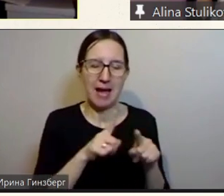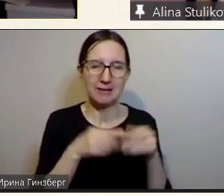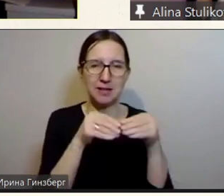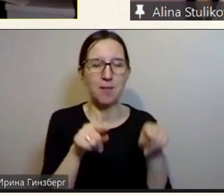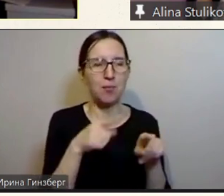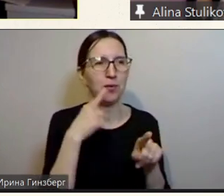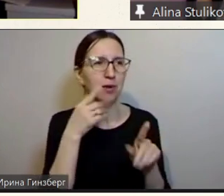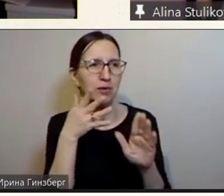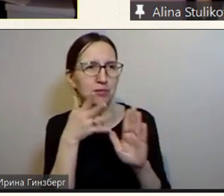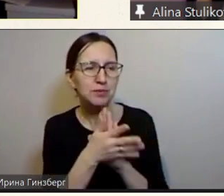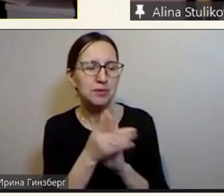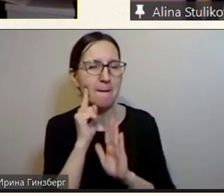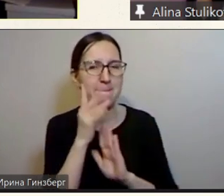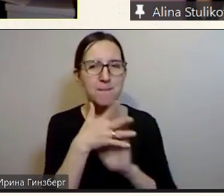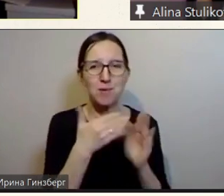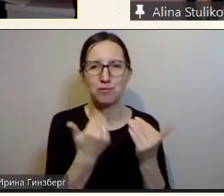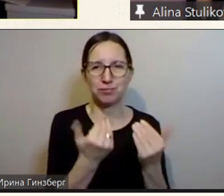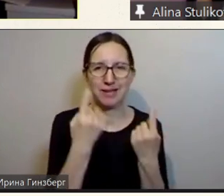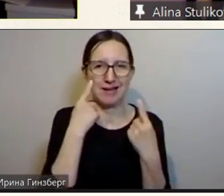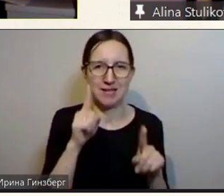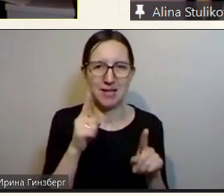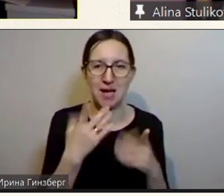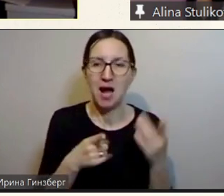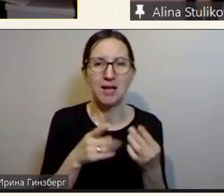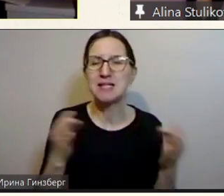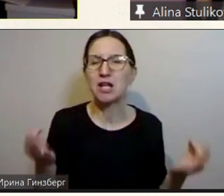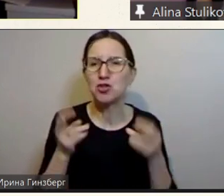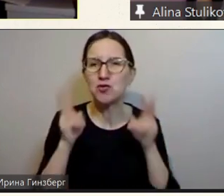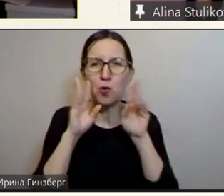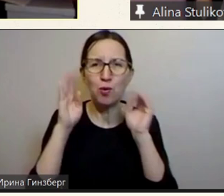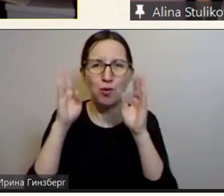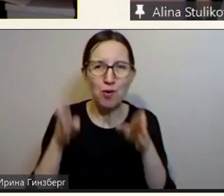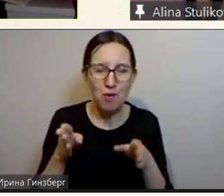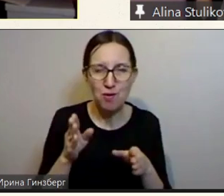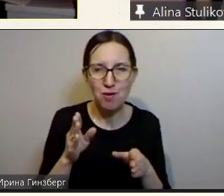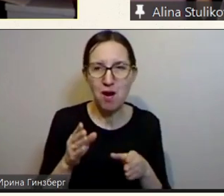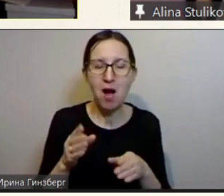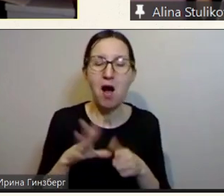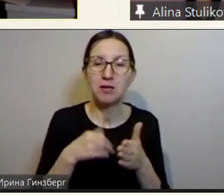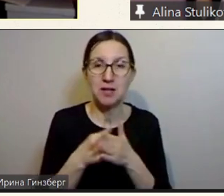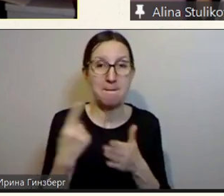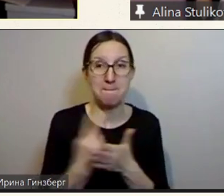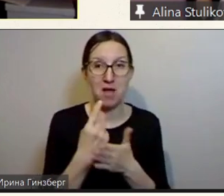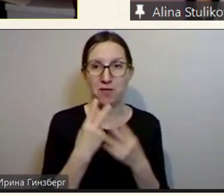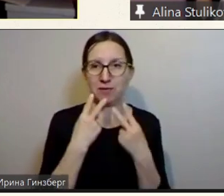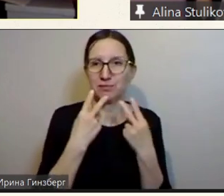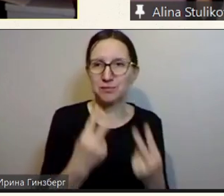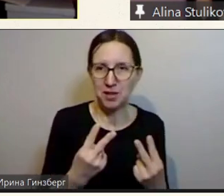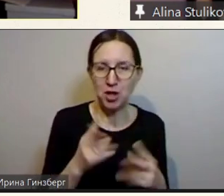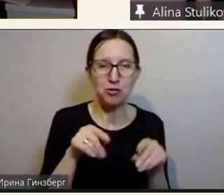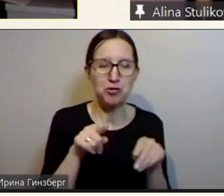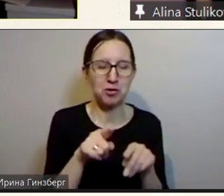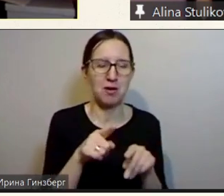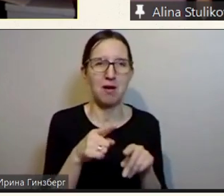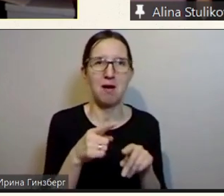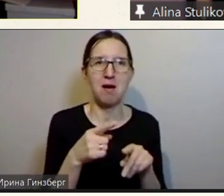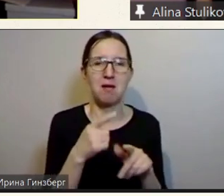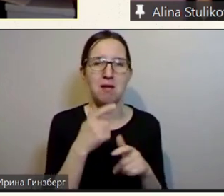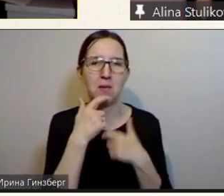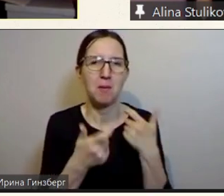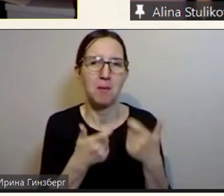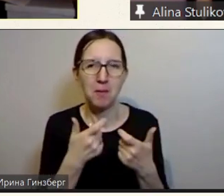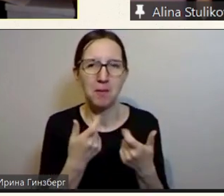to Bill's ideas. So I don't think there's any right way of coming to the exhibition.